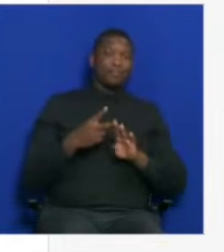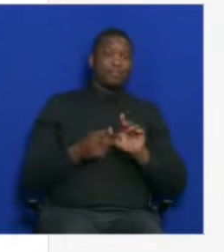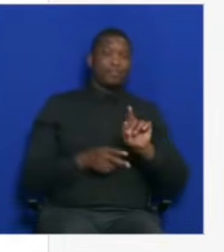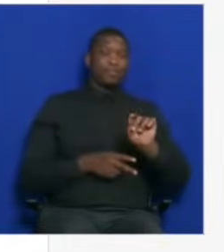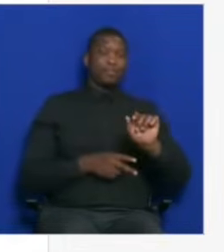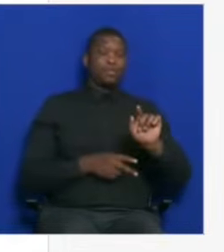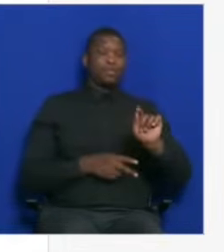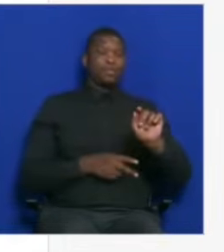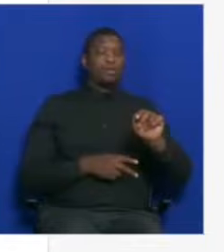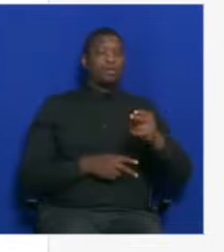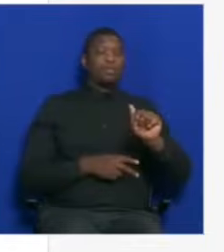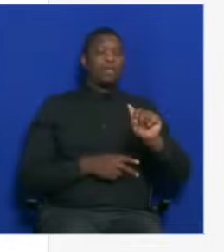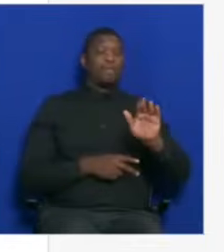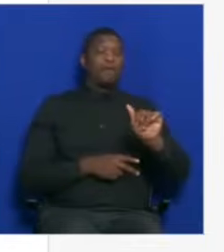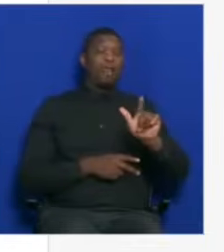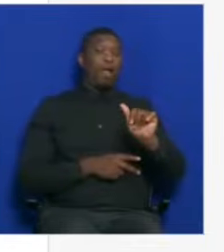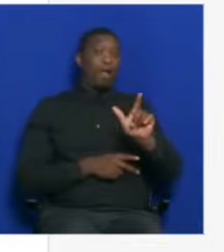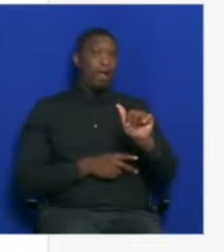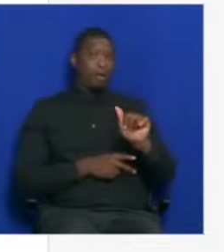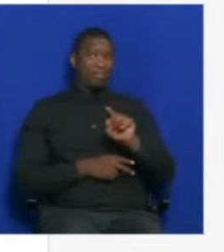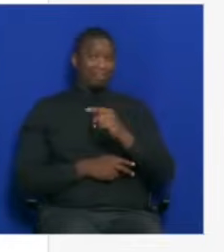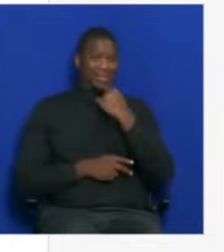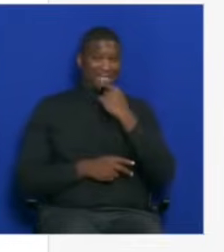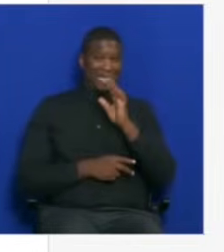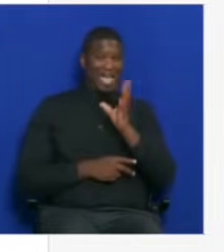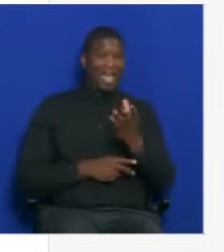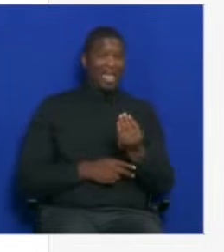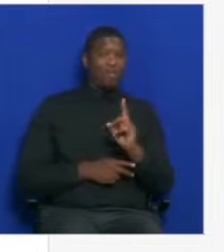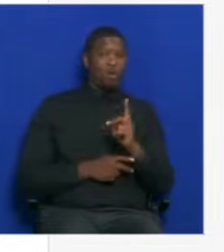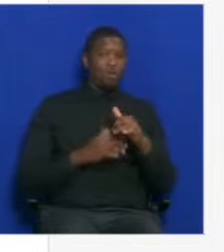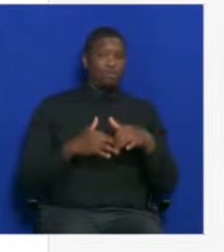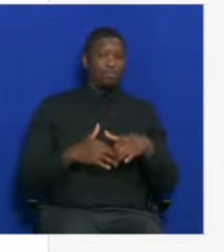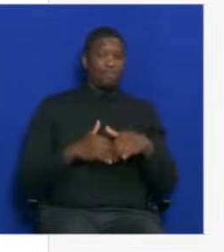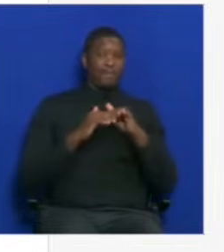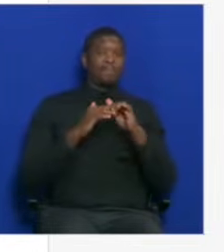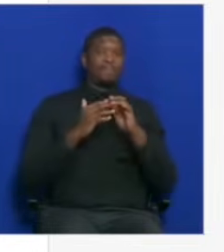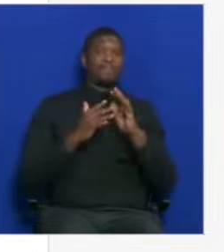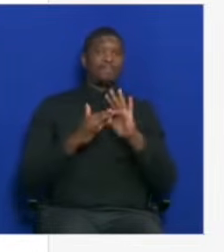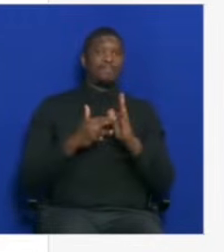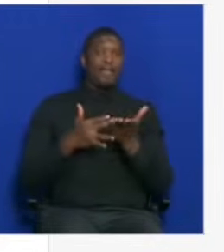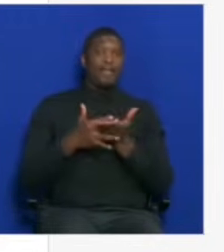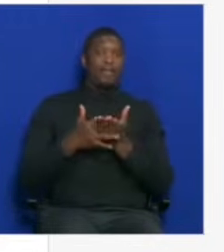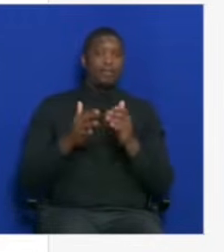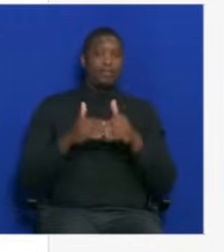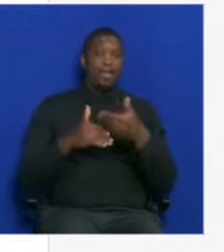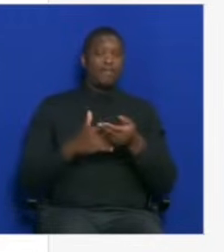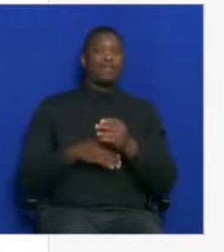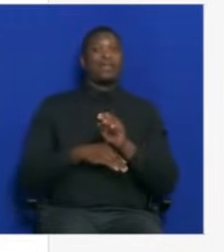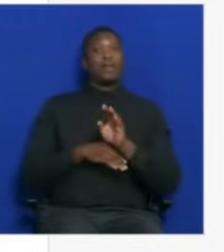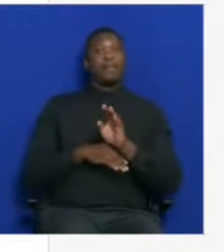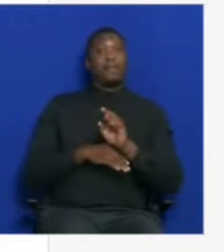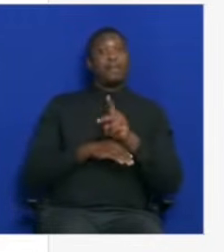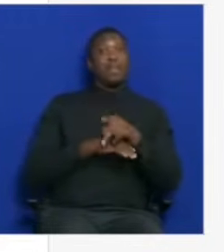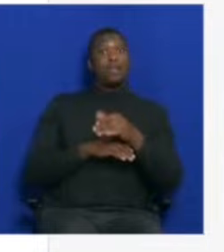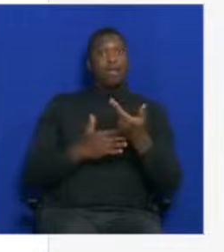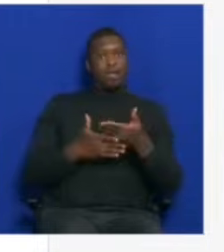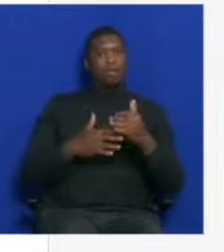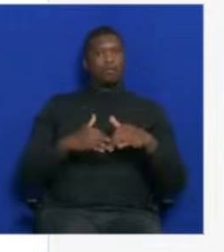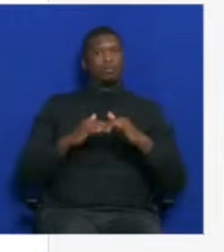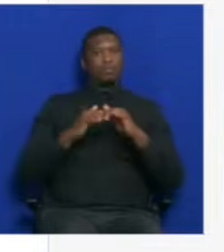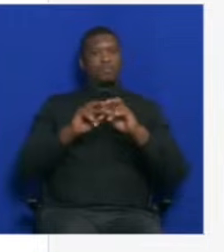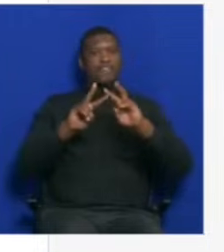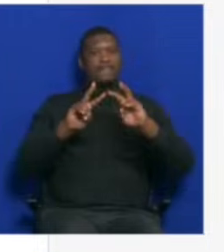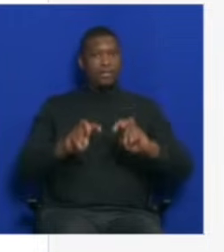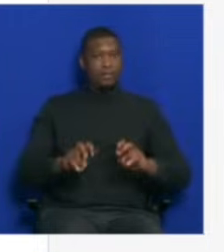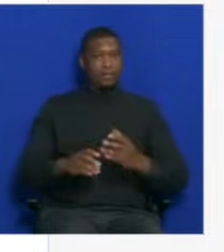that a standalone prosecution case can ensue and Binang can start finalizing the investigation. Sesoko indicated